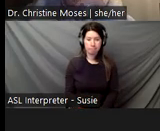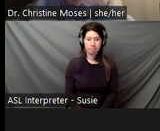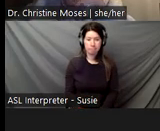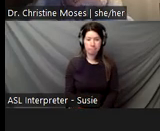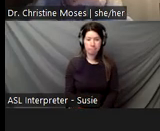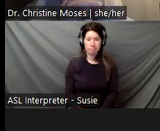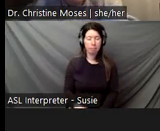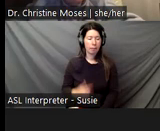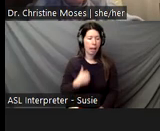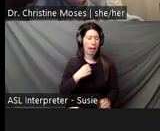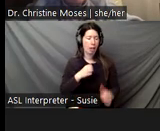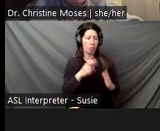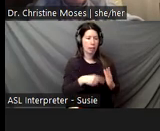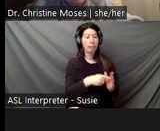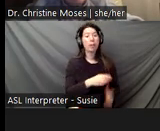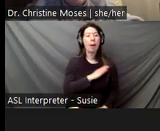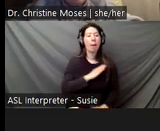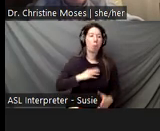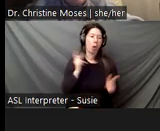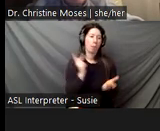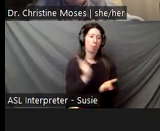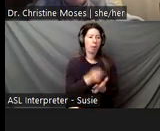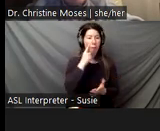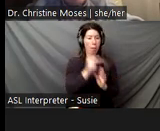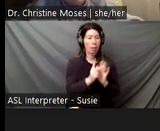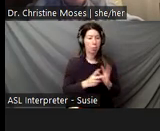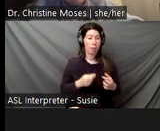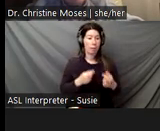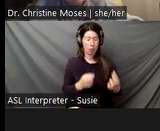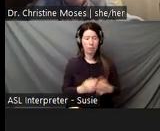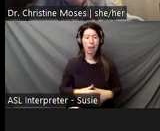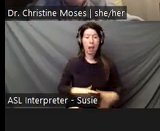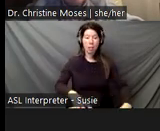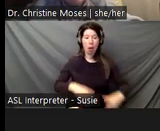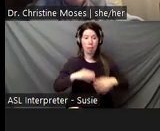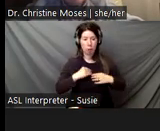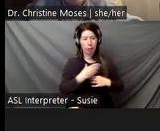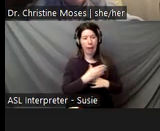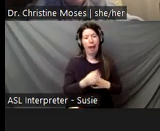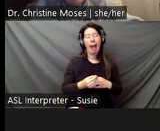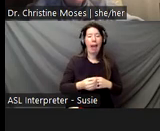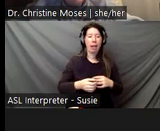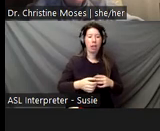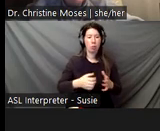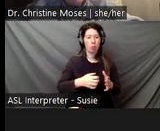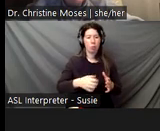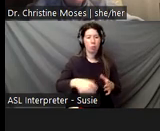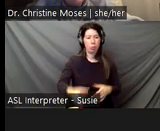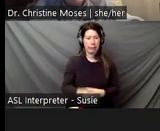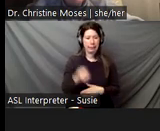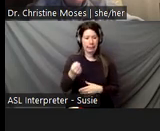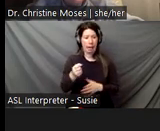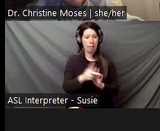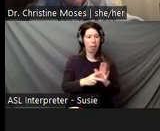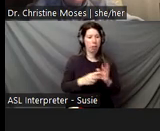Okay, I can read this one. Board approval of policy recommendations. Adoption and rescinding policy recommendations.